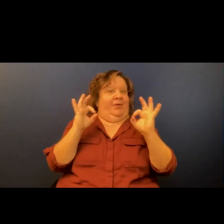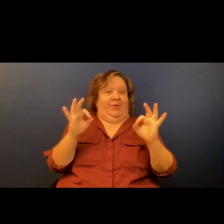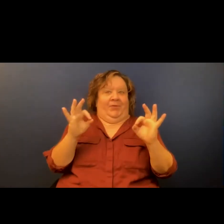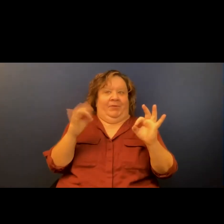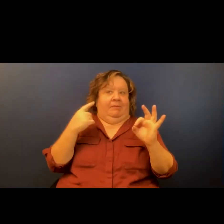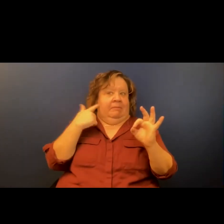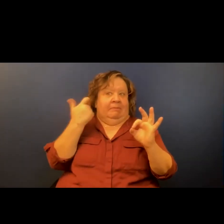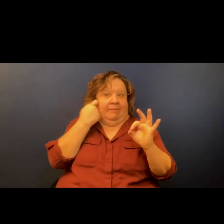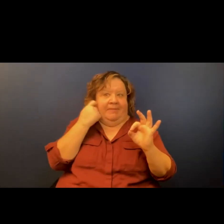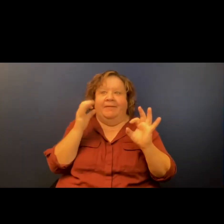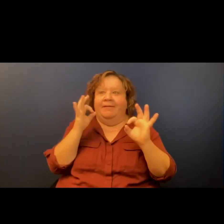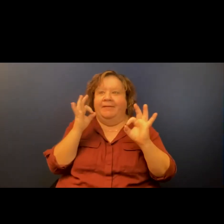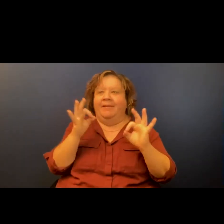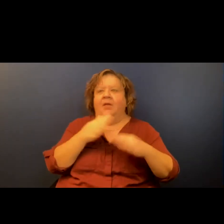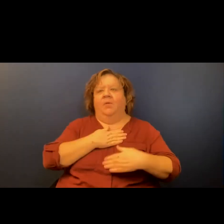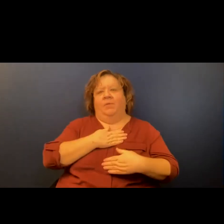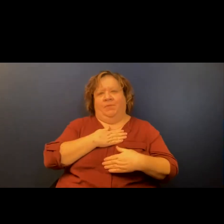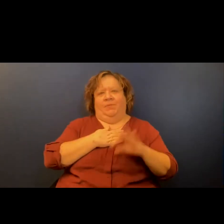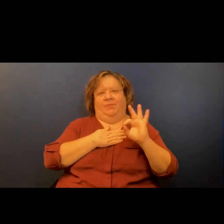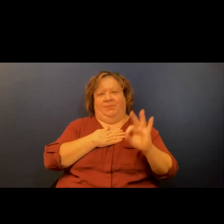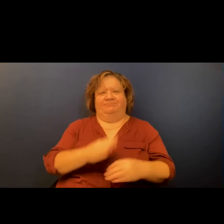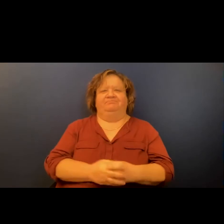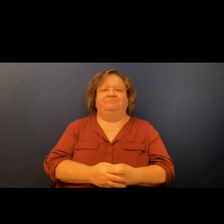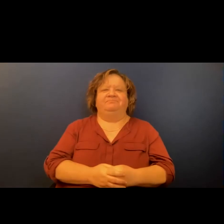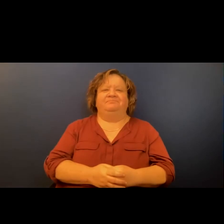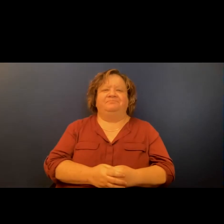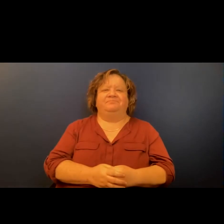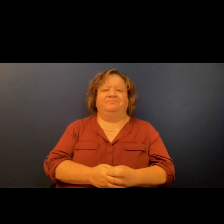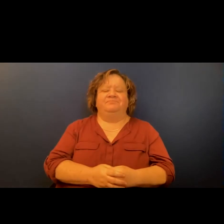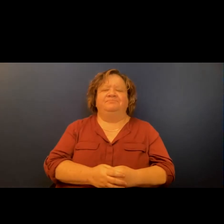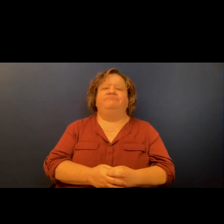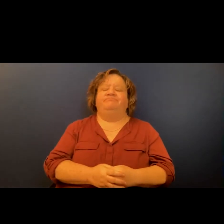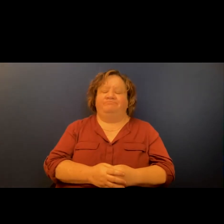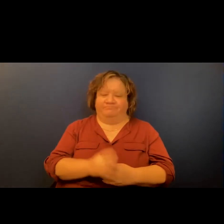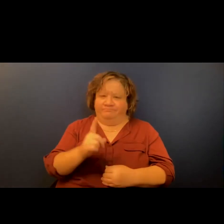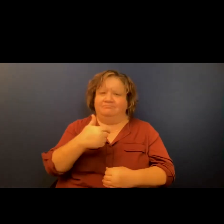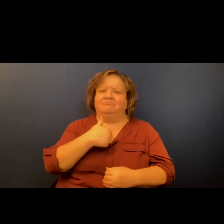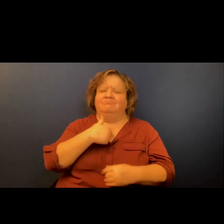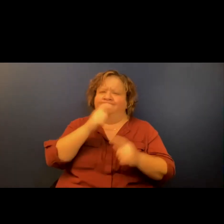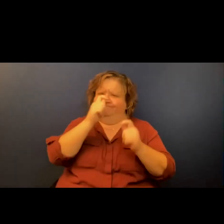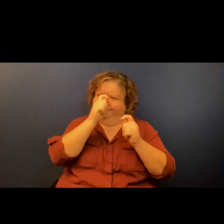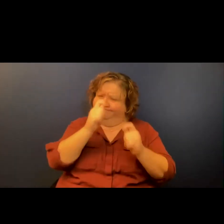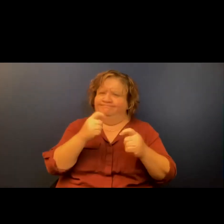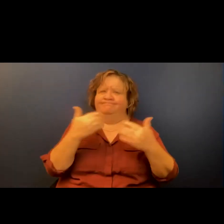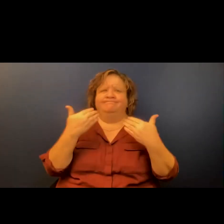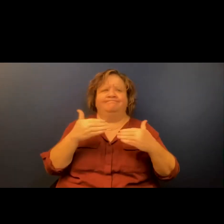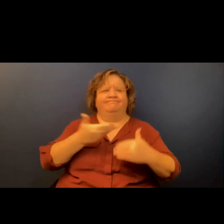It is a great honor to us to be sharing with you and to be here